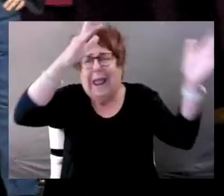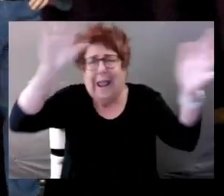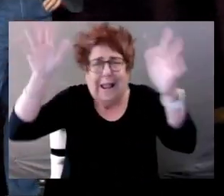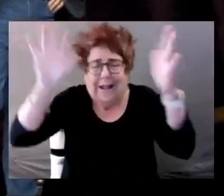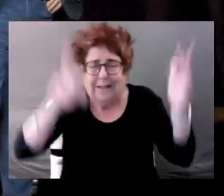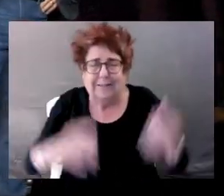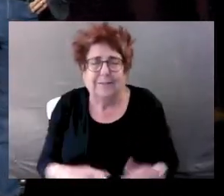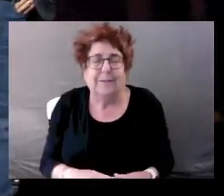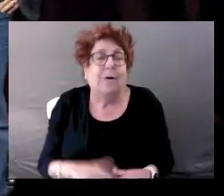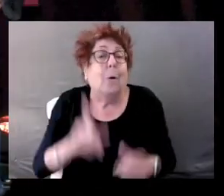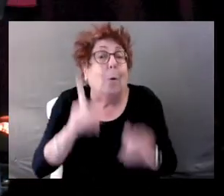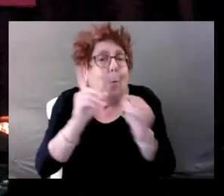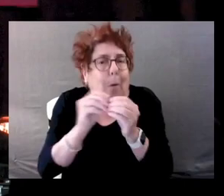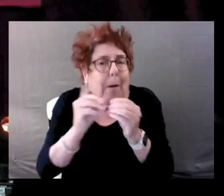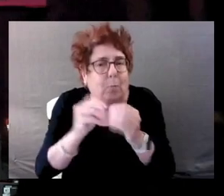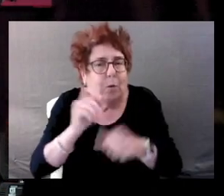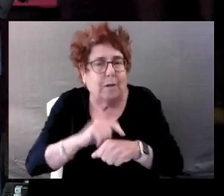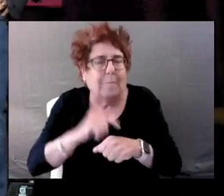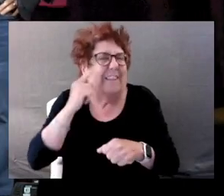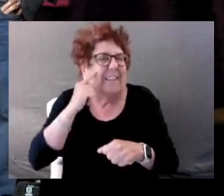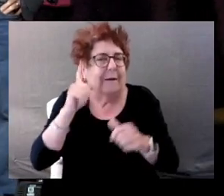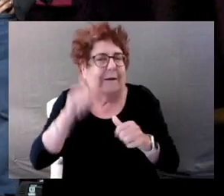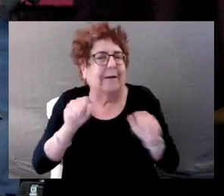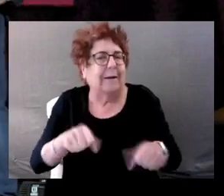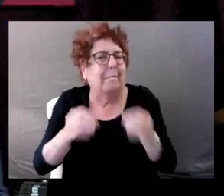One more time, because I think you can get louder.